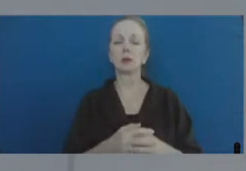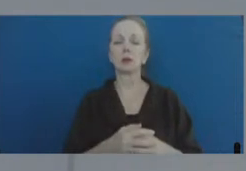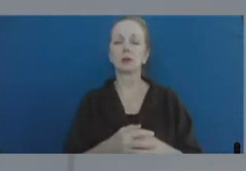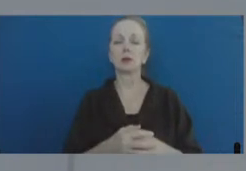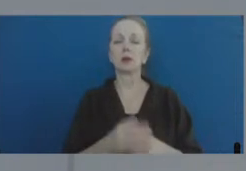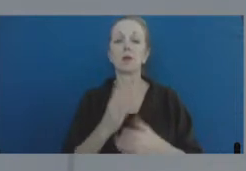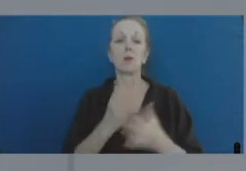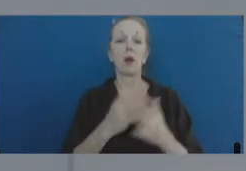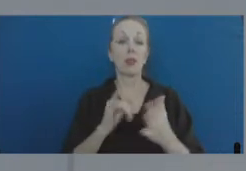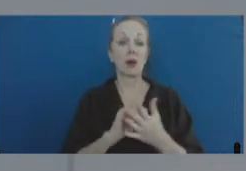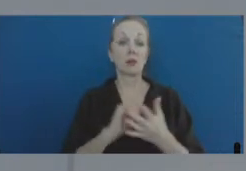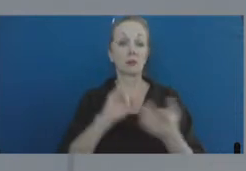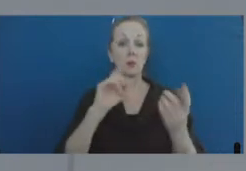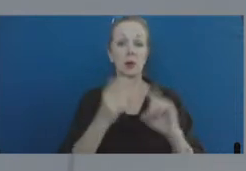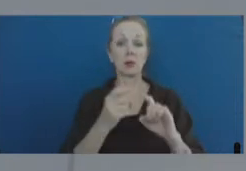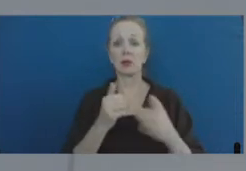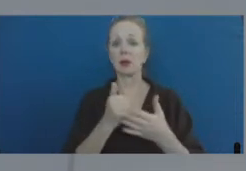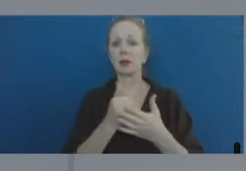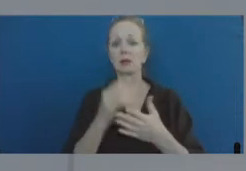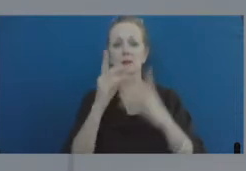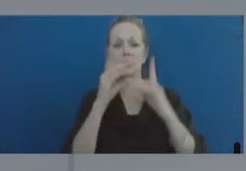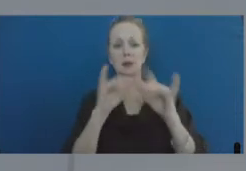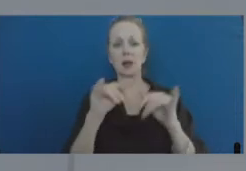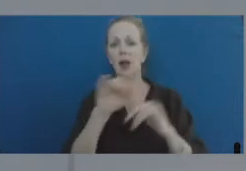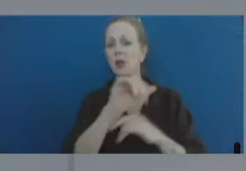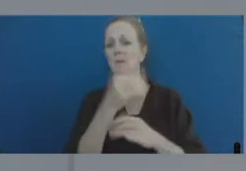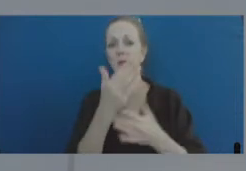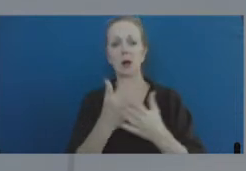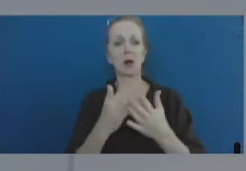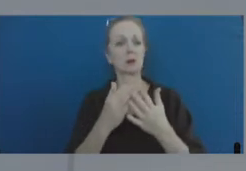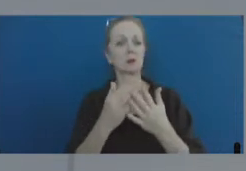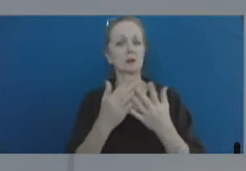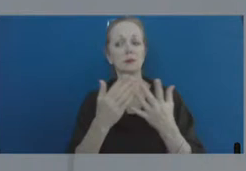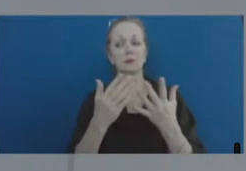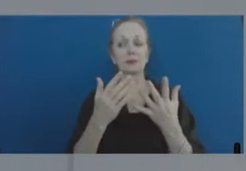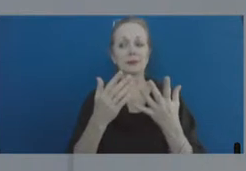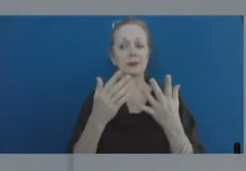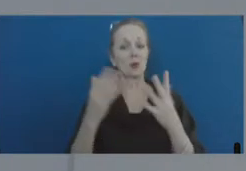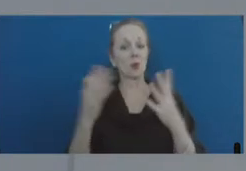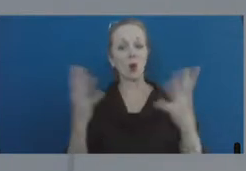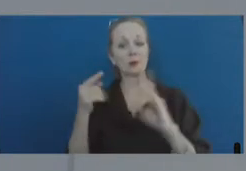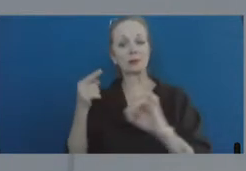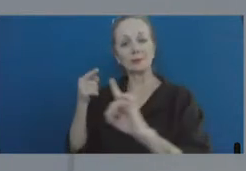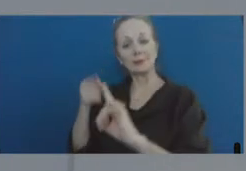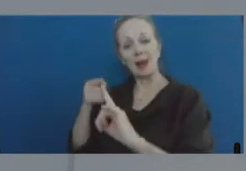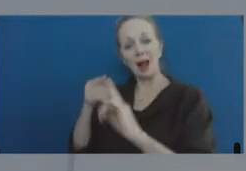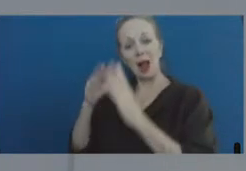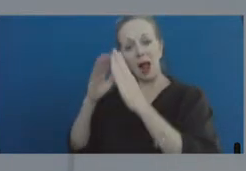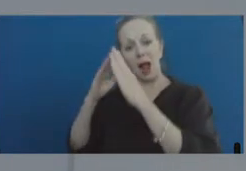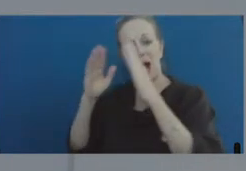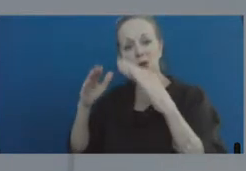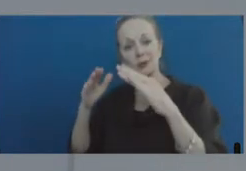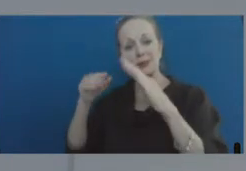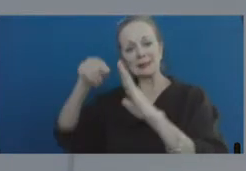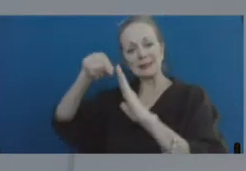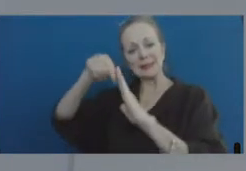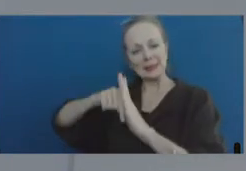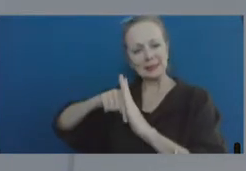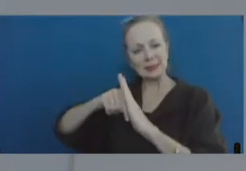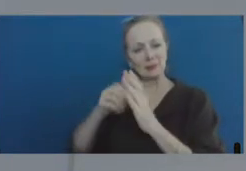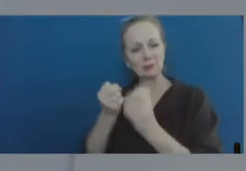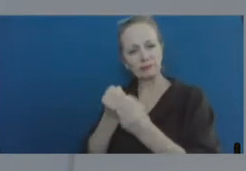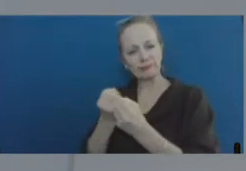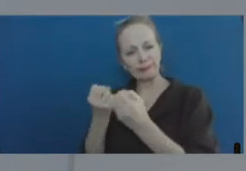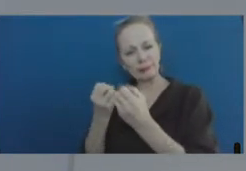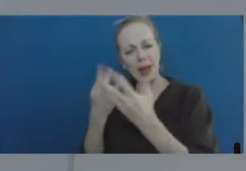help. But at the same time, there is another part of the equation, which is the housing density, right? How do we address our